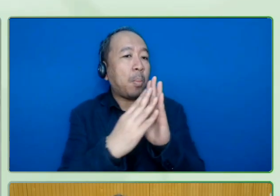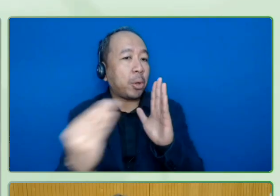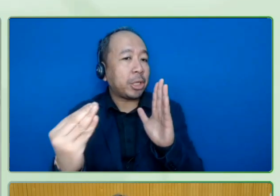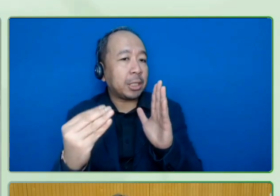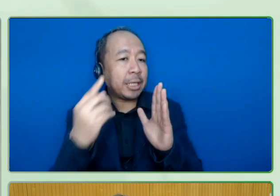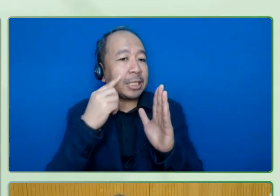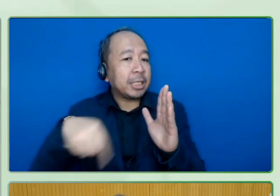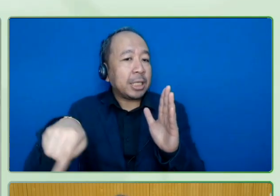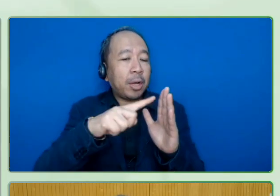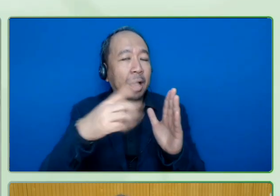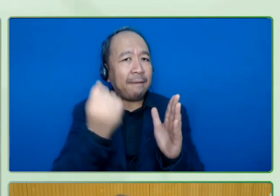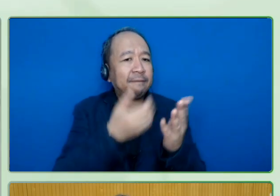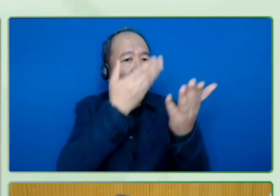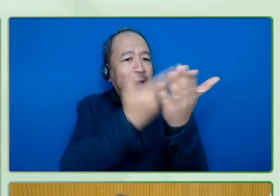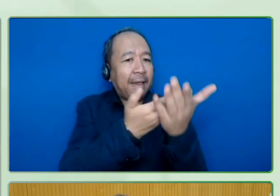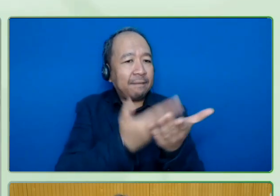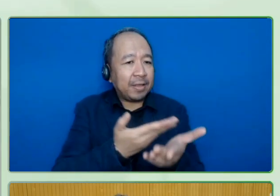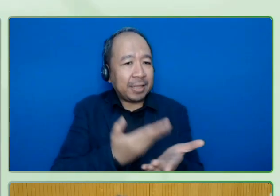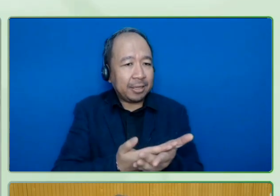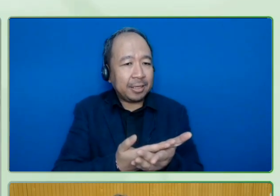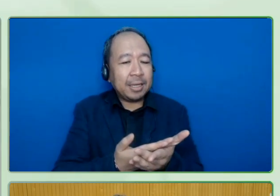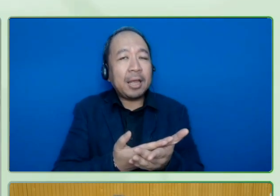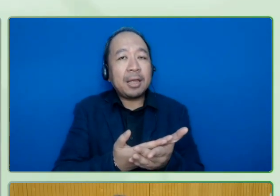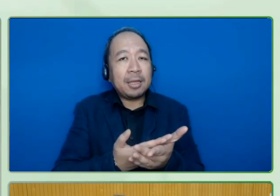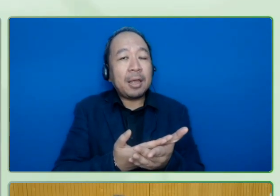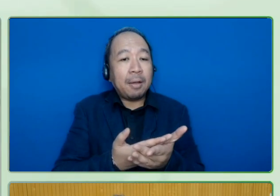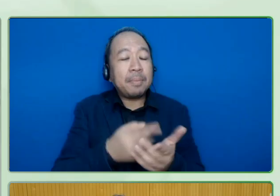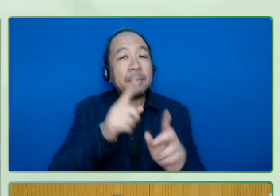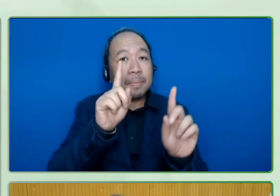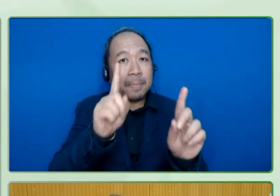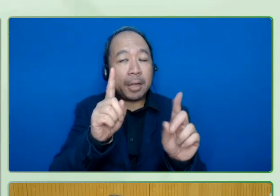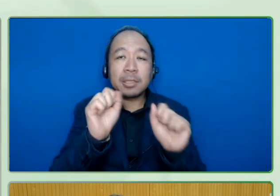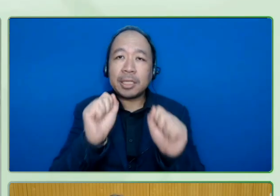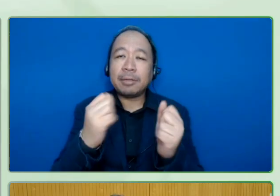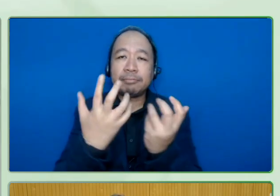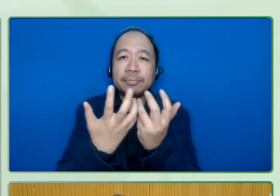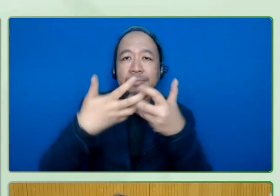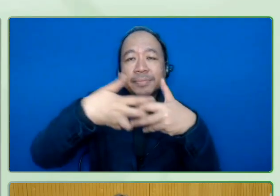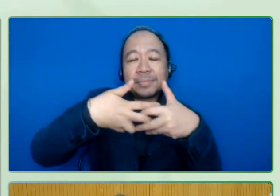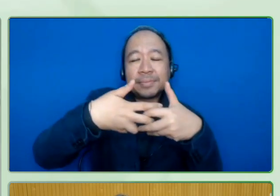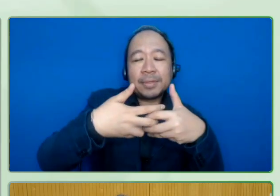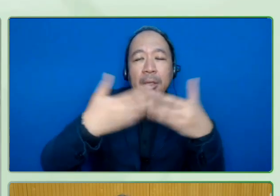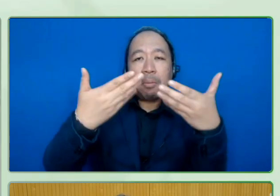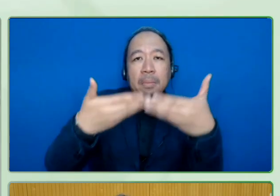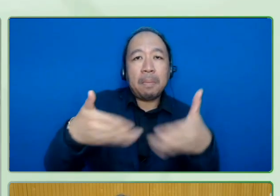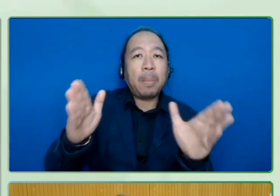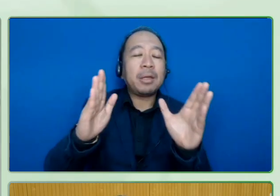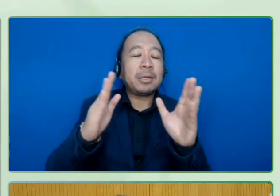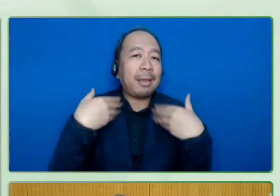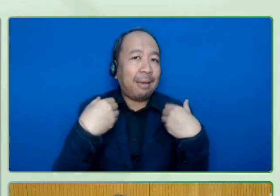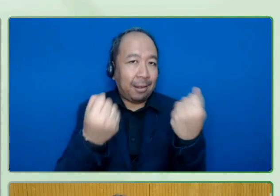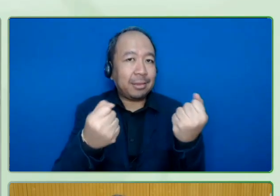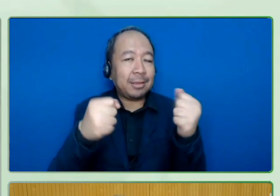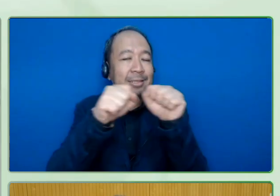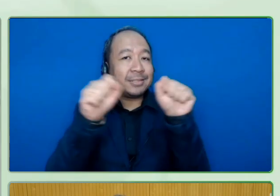evidence-informed, but it also is designed to be easily integratable in public health systems. So in one way, it